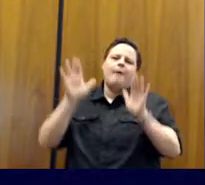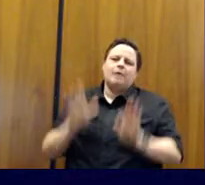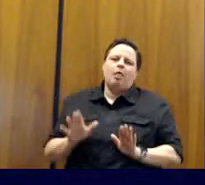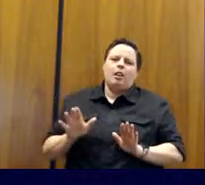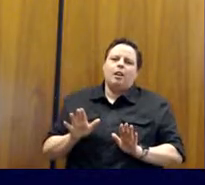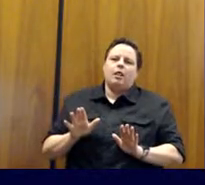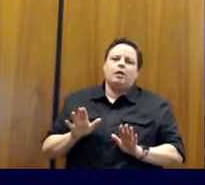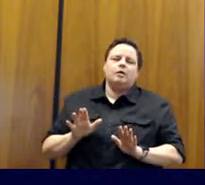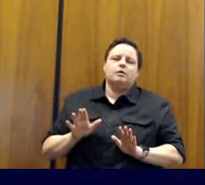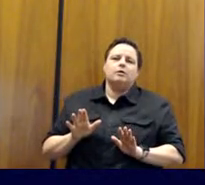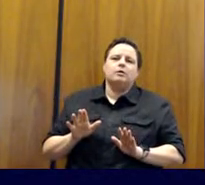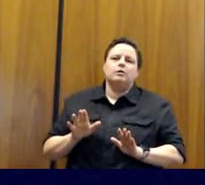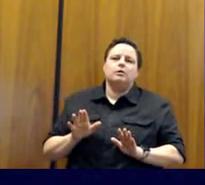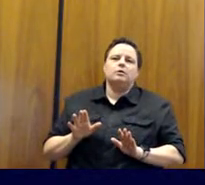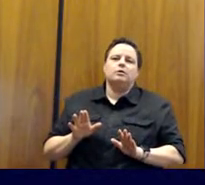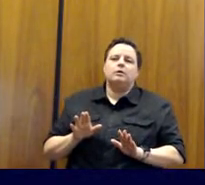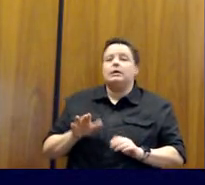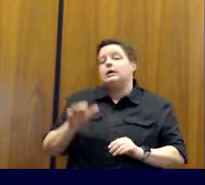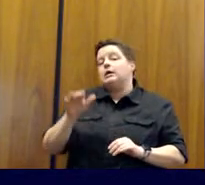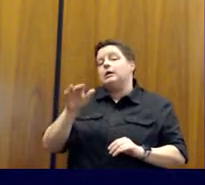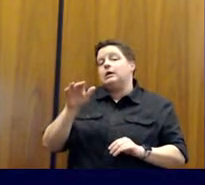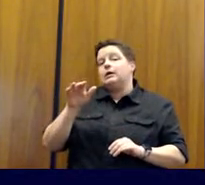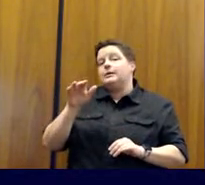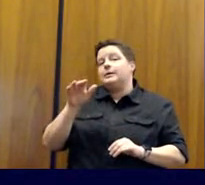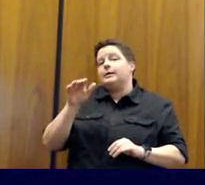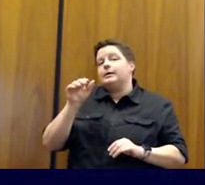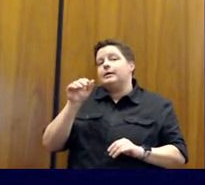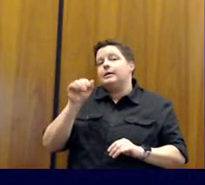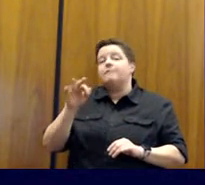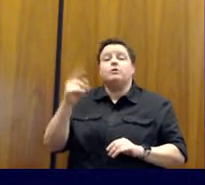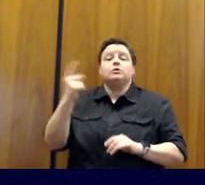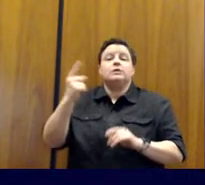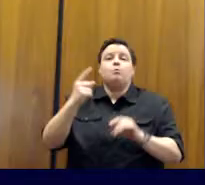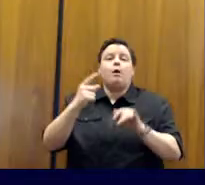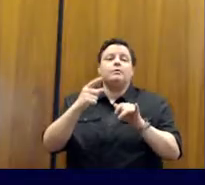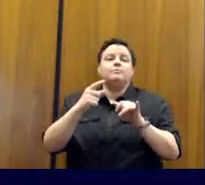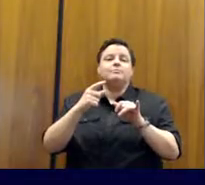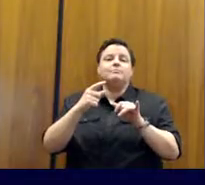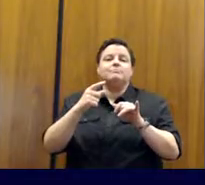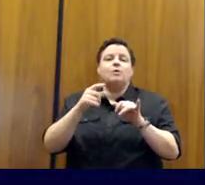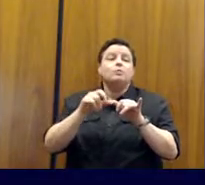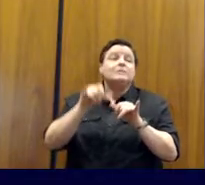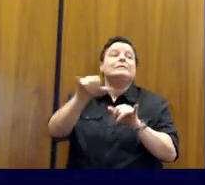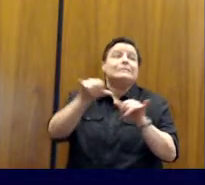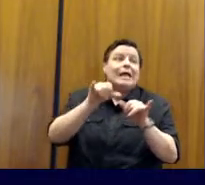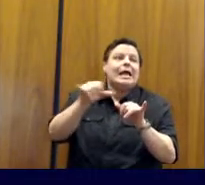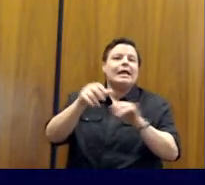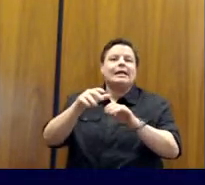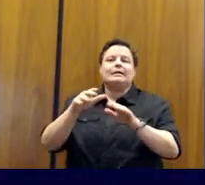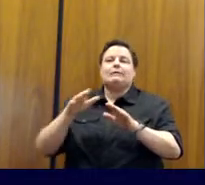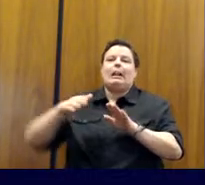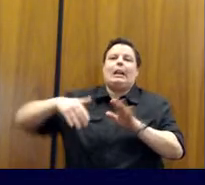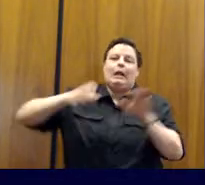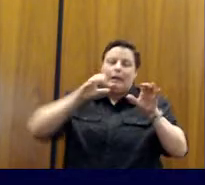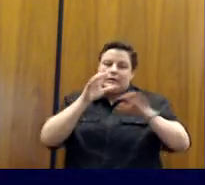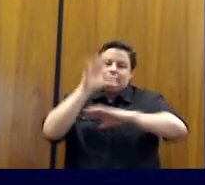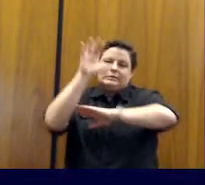if there's somebody that that stays late at the office and comes in early, it's